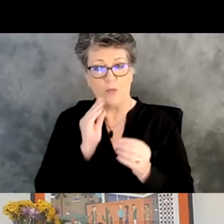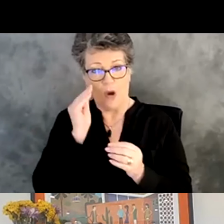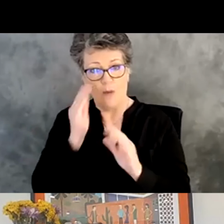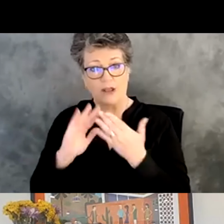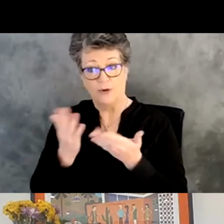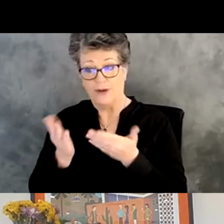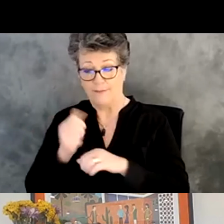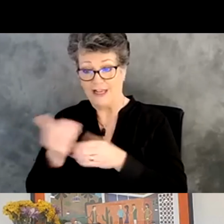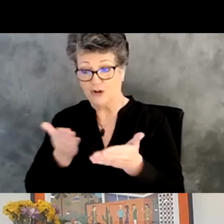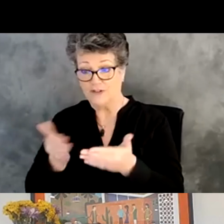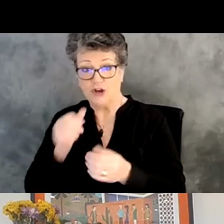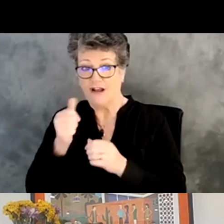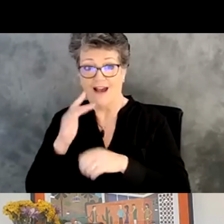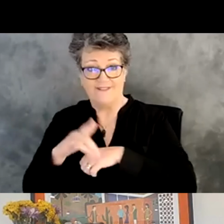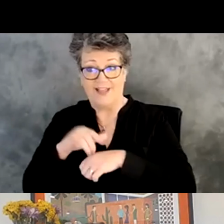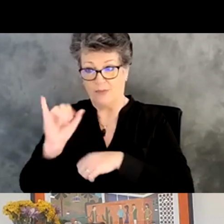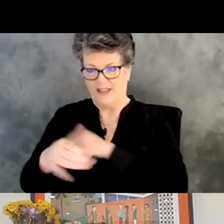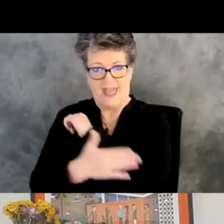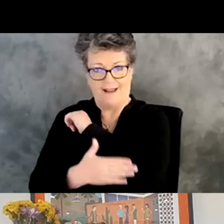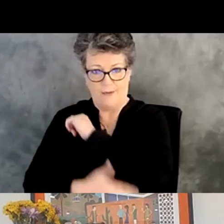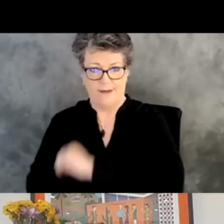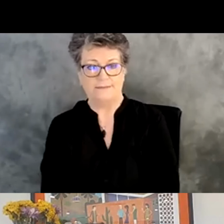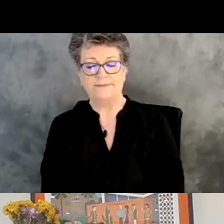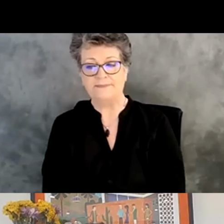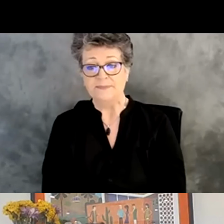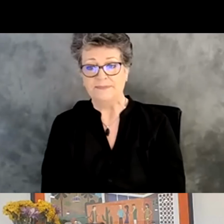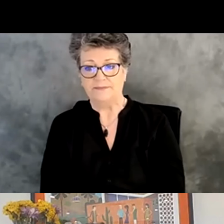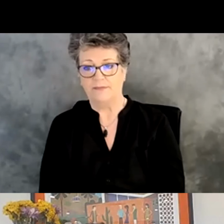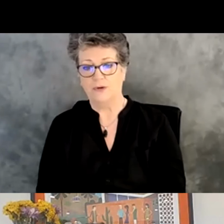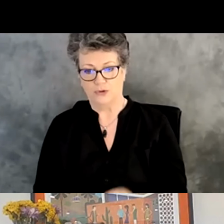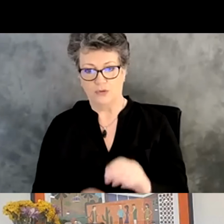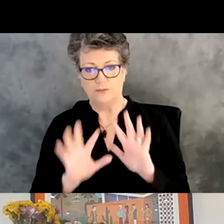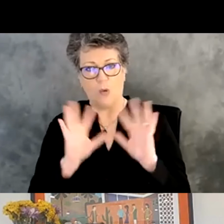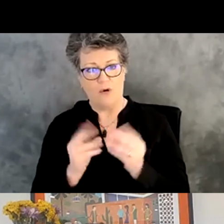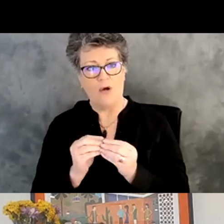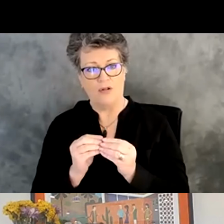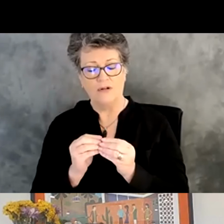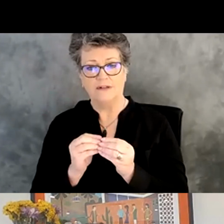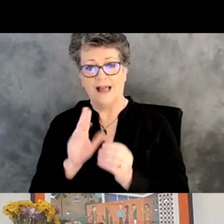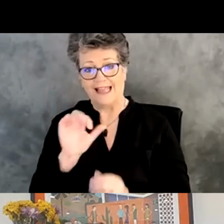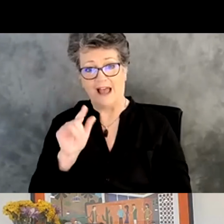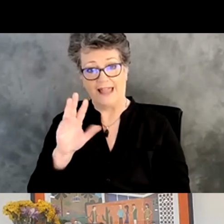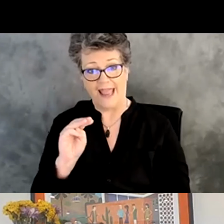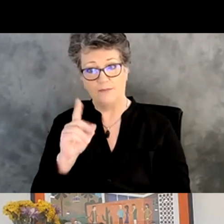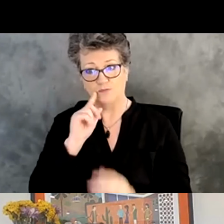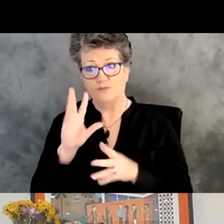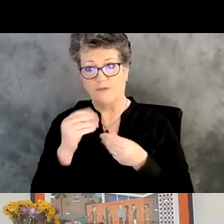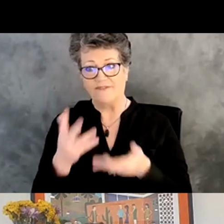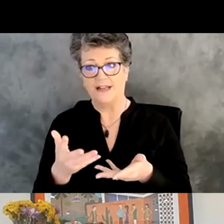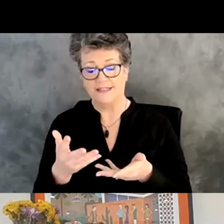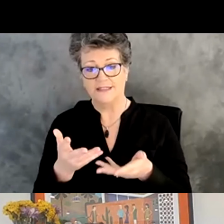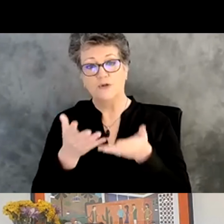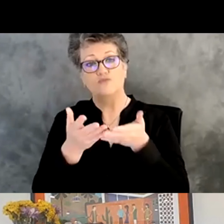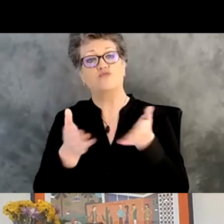services are not available in that county. So overall, I think CalAIM really provides a